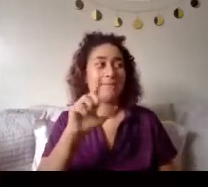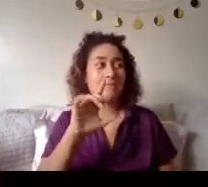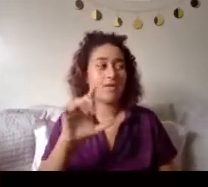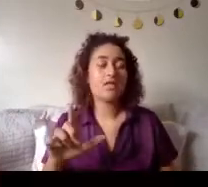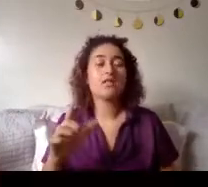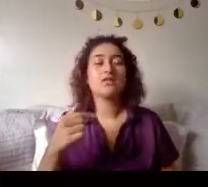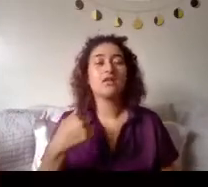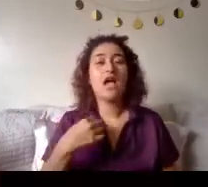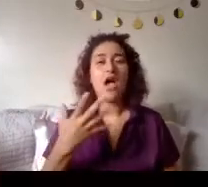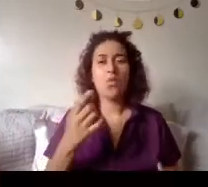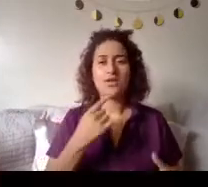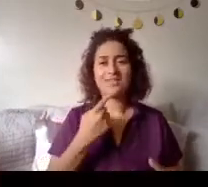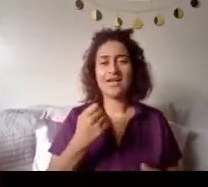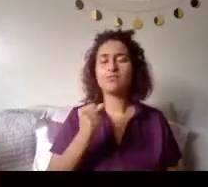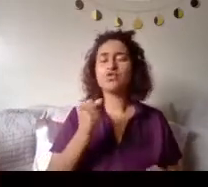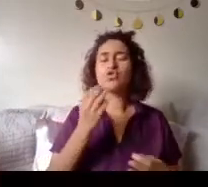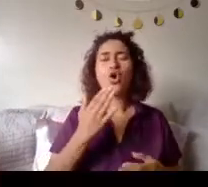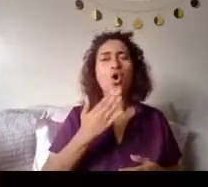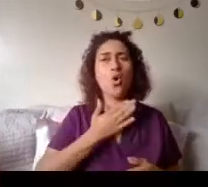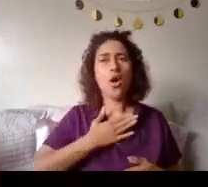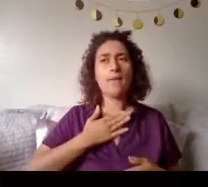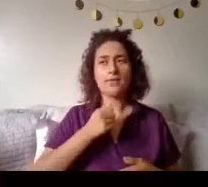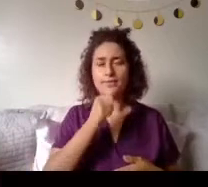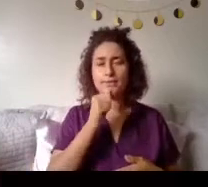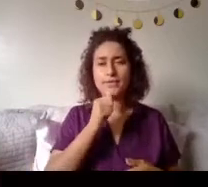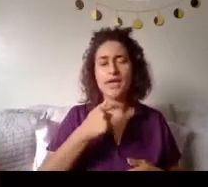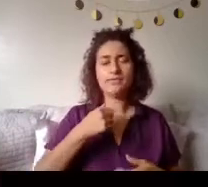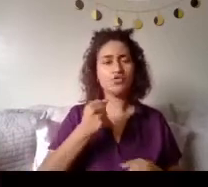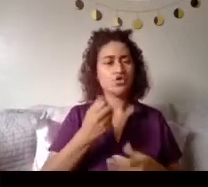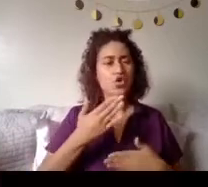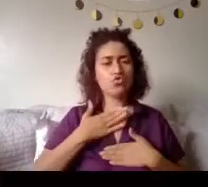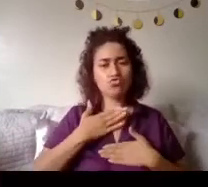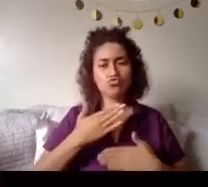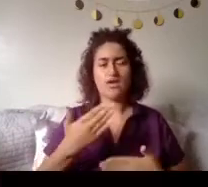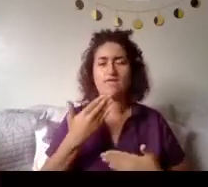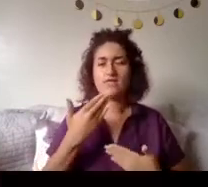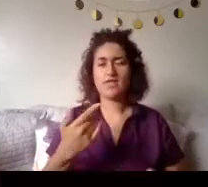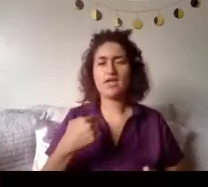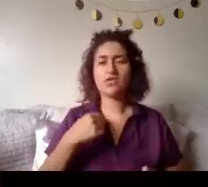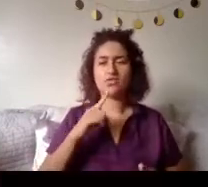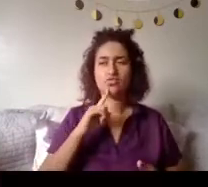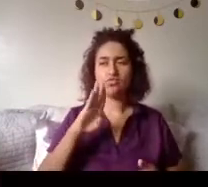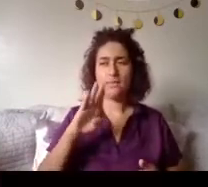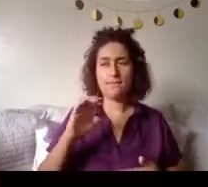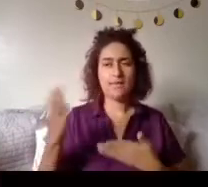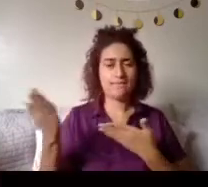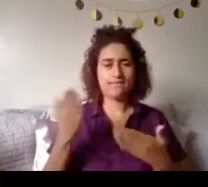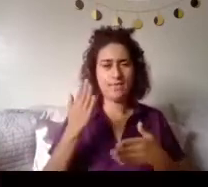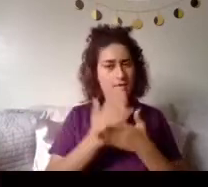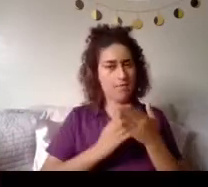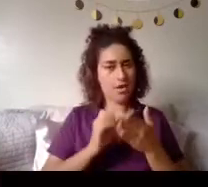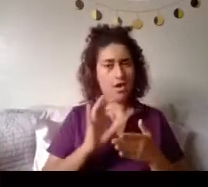I'm so humbled and so grateful to be part of this program,